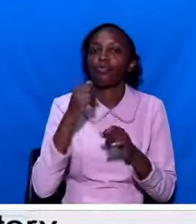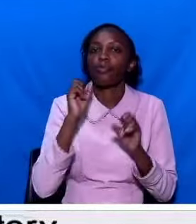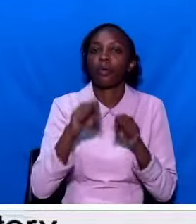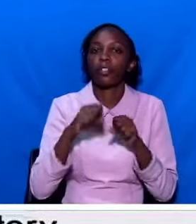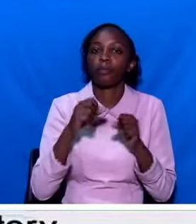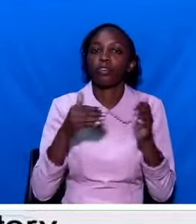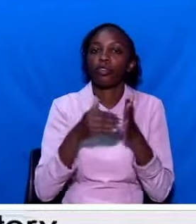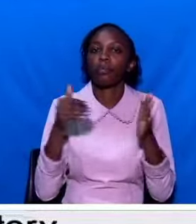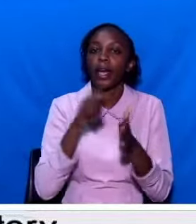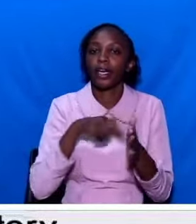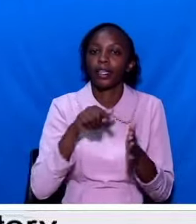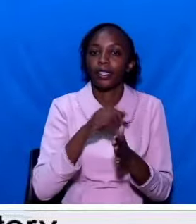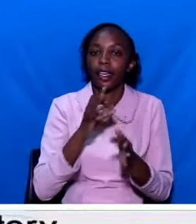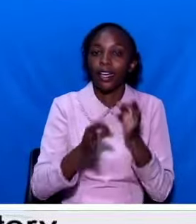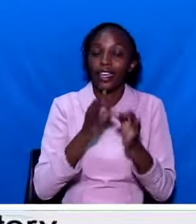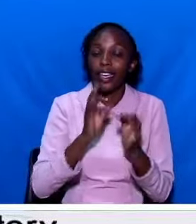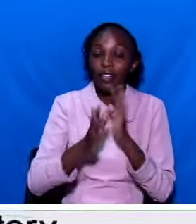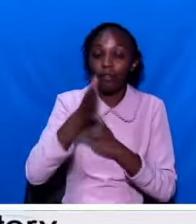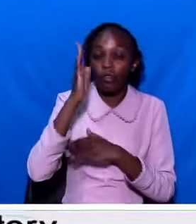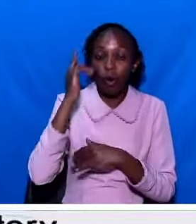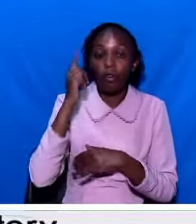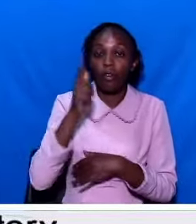say again, if God be for us,